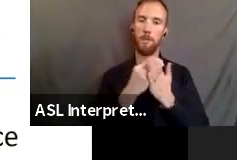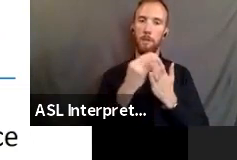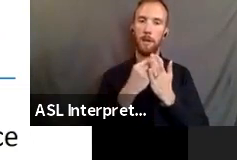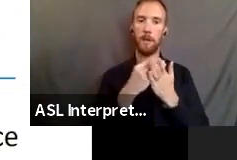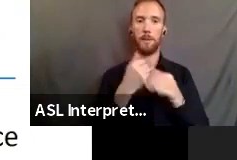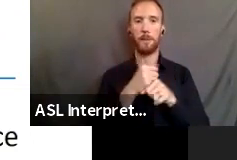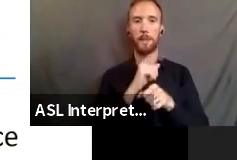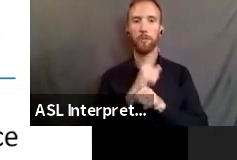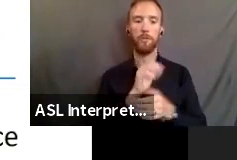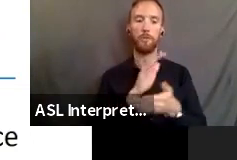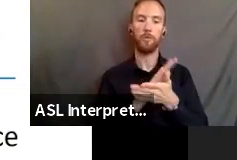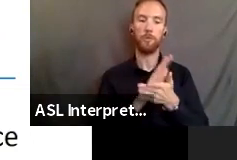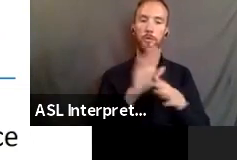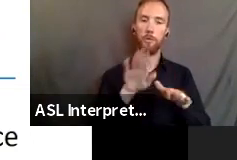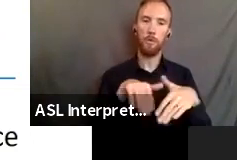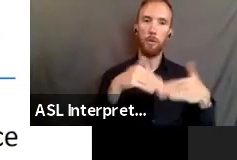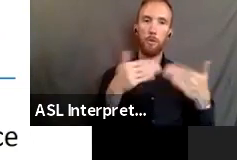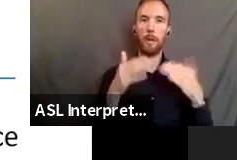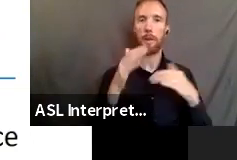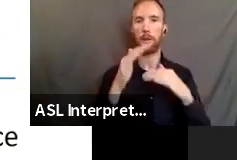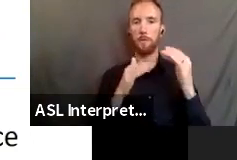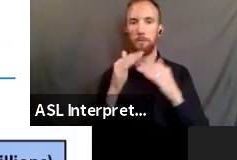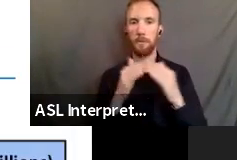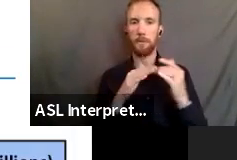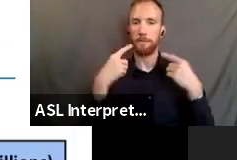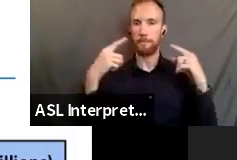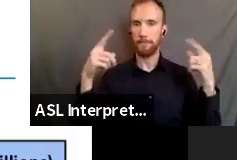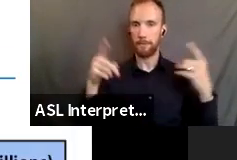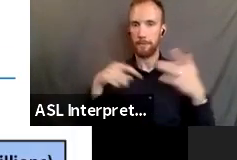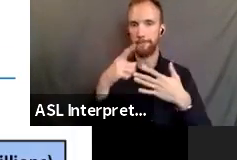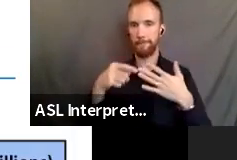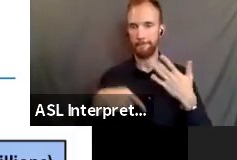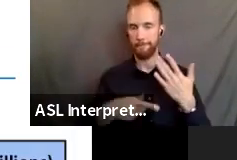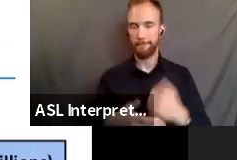for instruction to occur